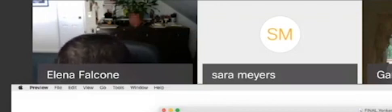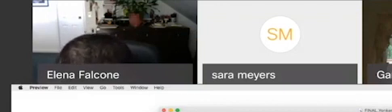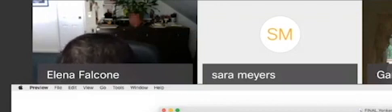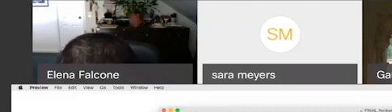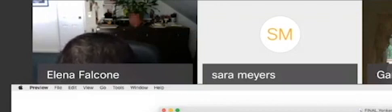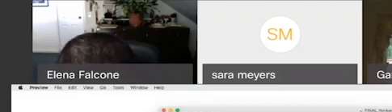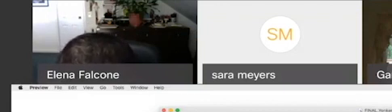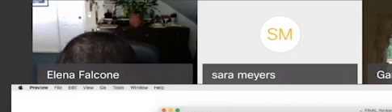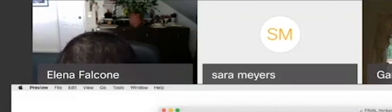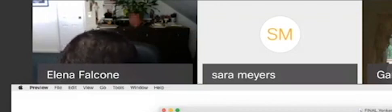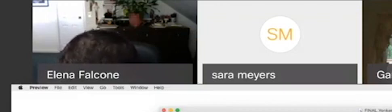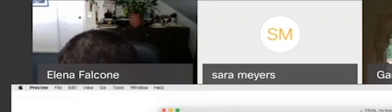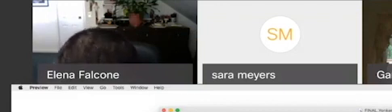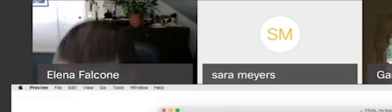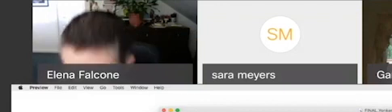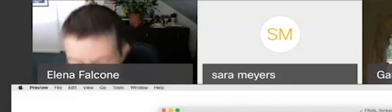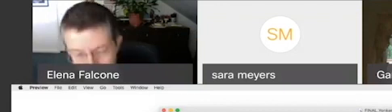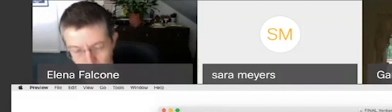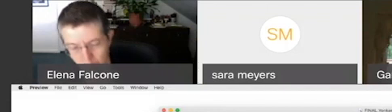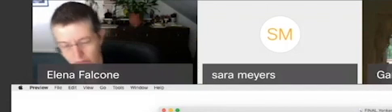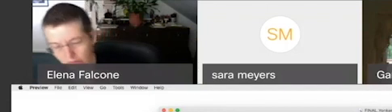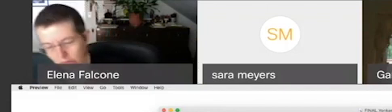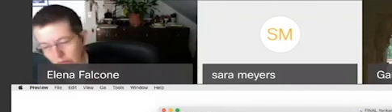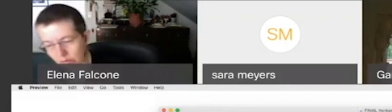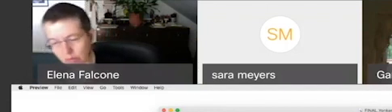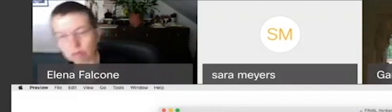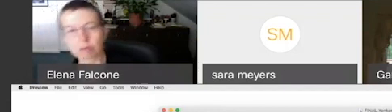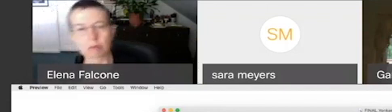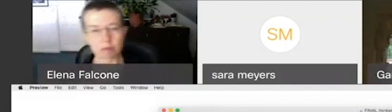or it's RFP process, in order to develop this new,